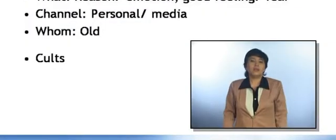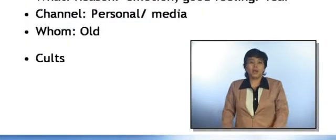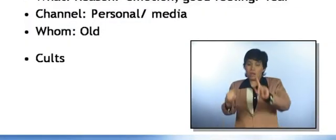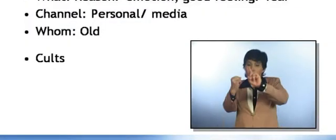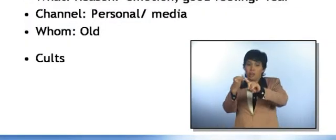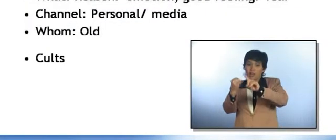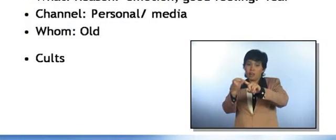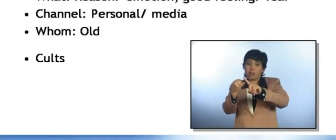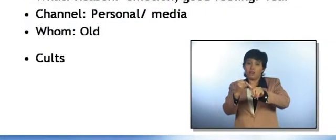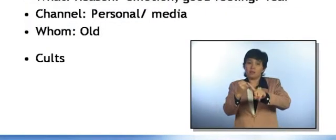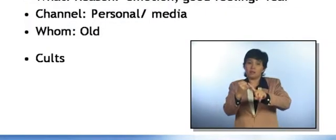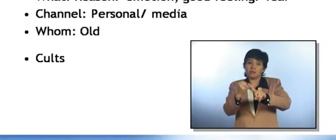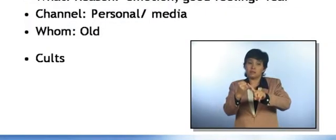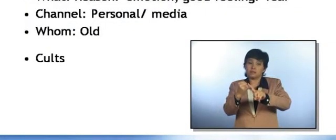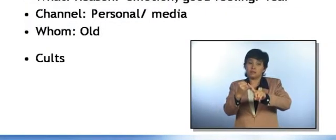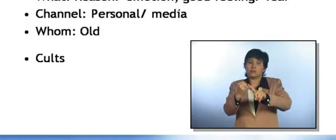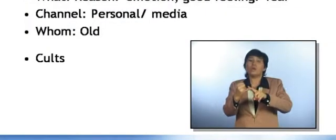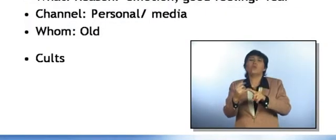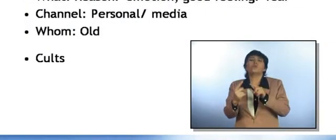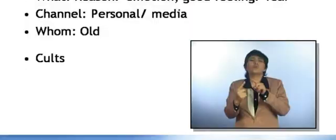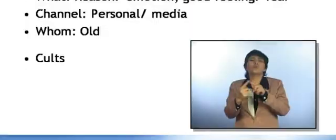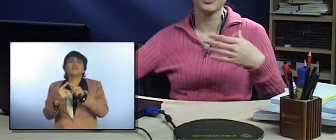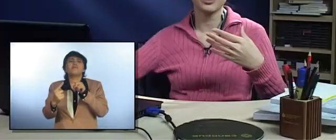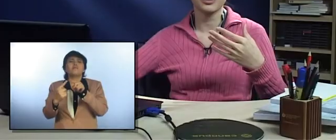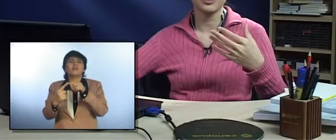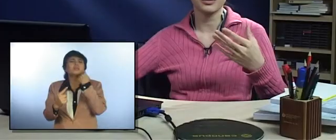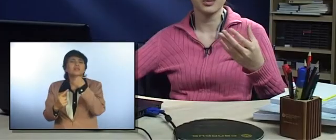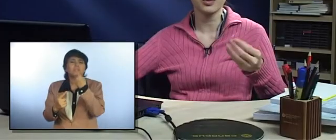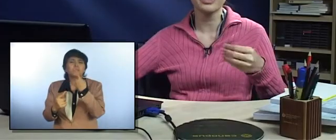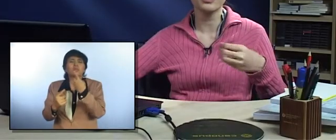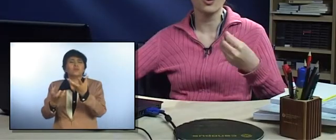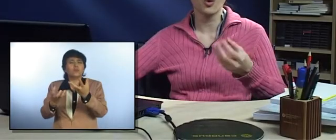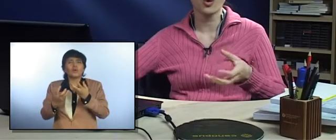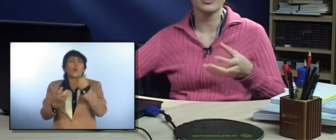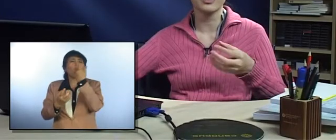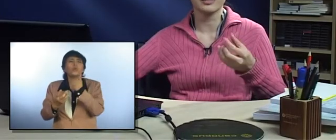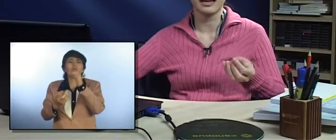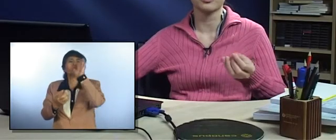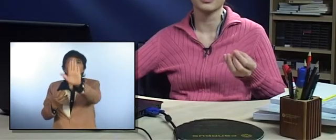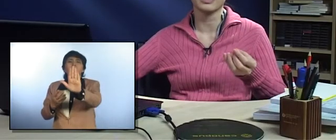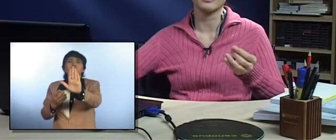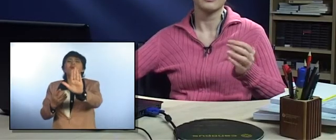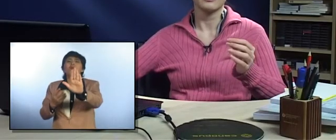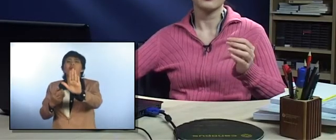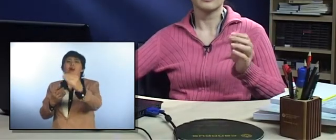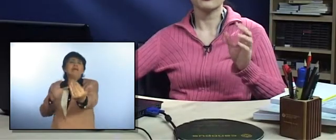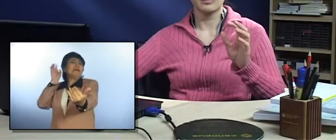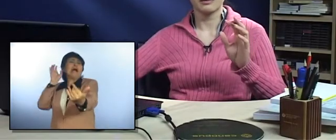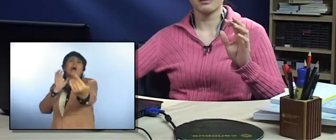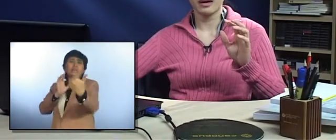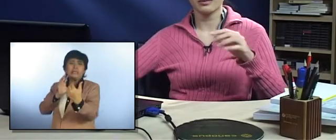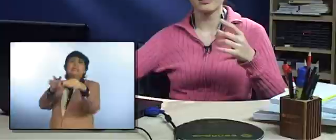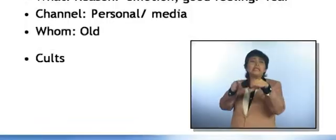The last one is to whom? To whom you would want to, who is your audience actually?